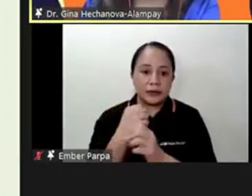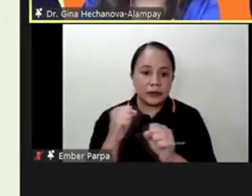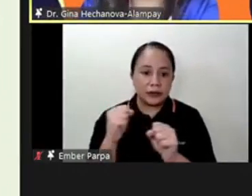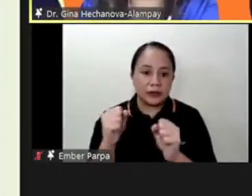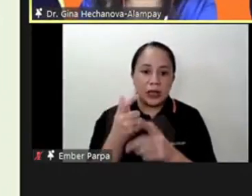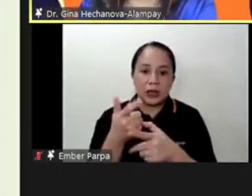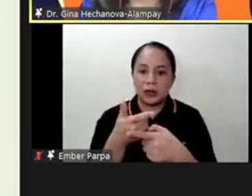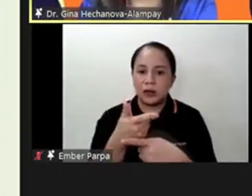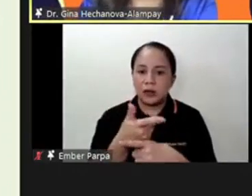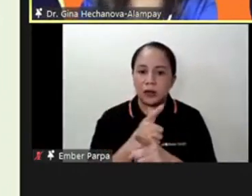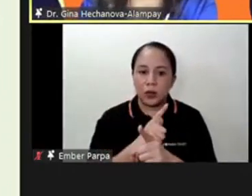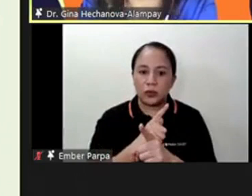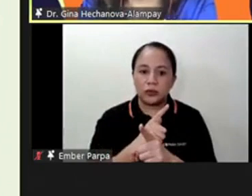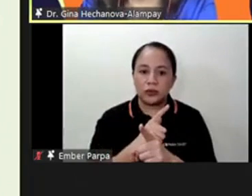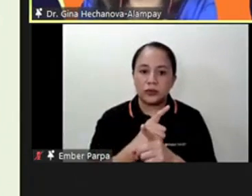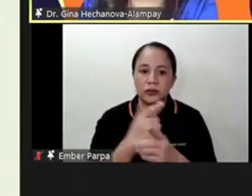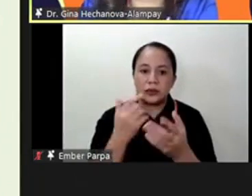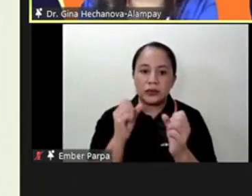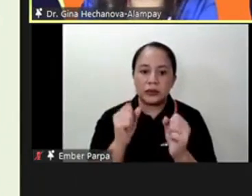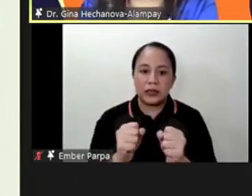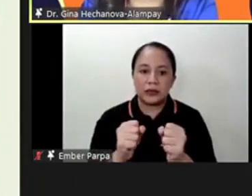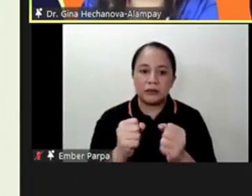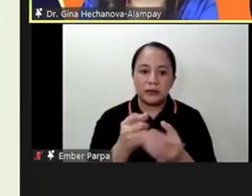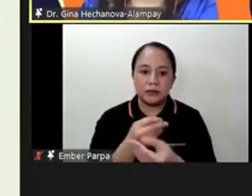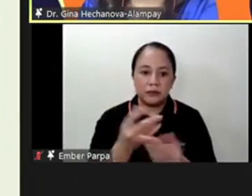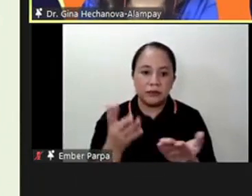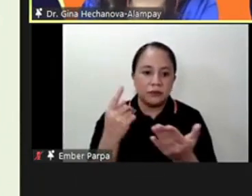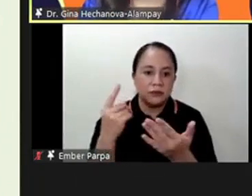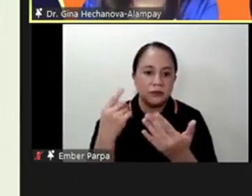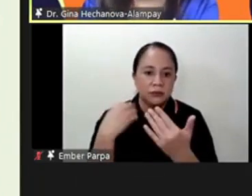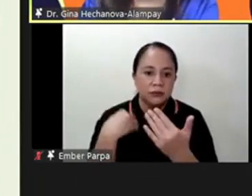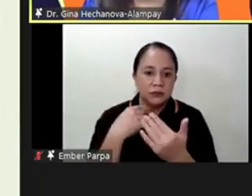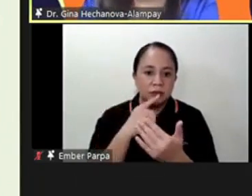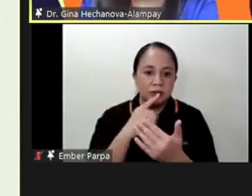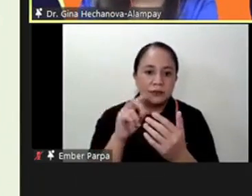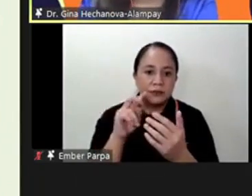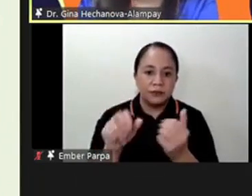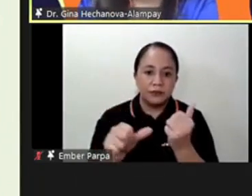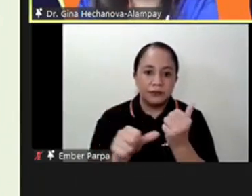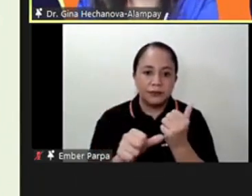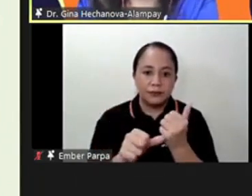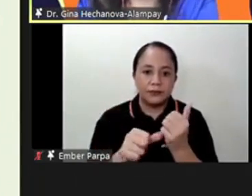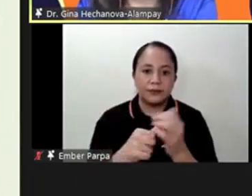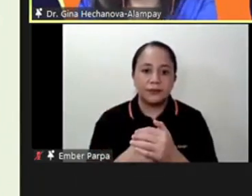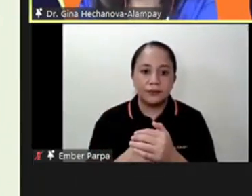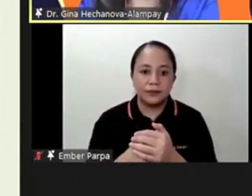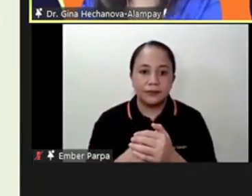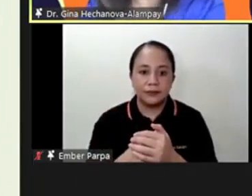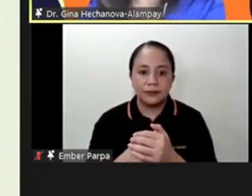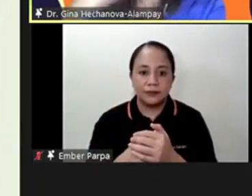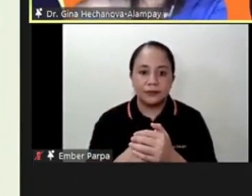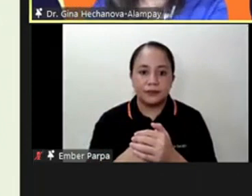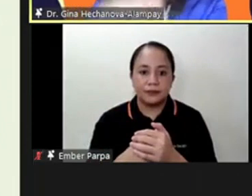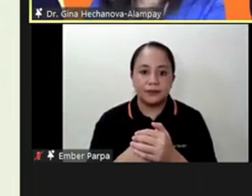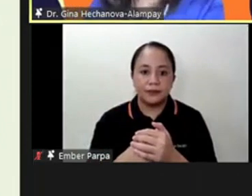loan facility that can be provided for those who really need assistance. And then, of course,